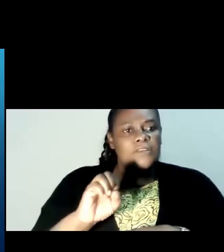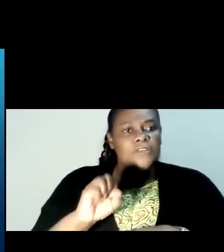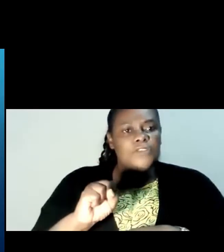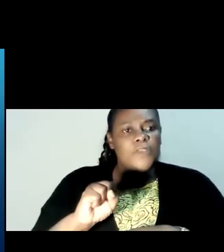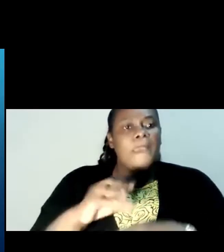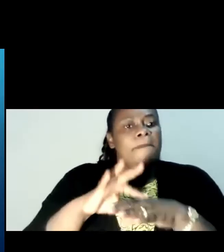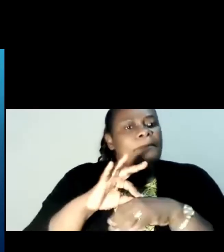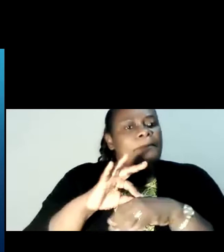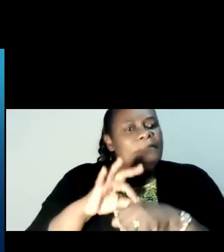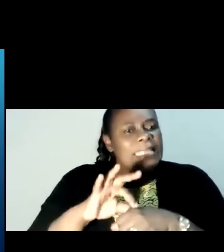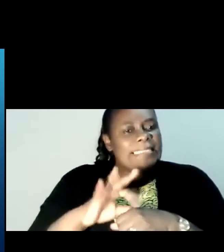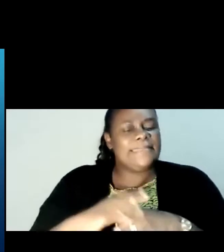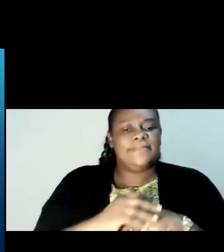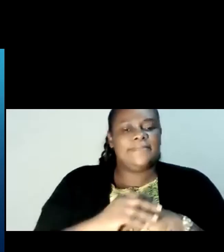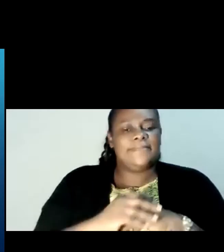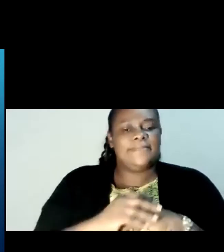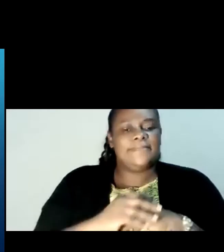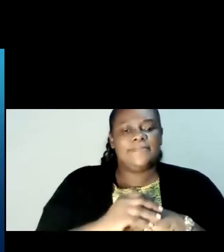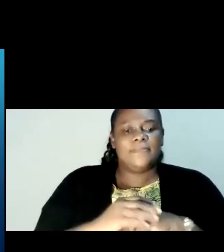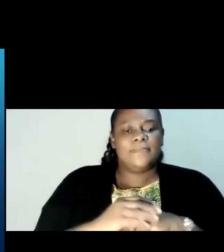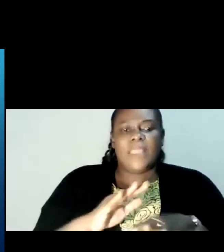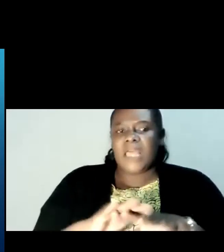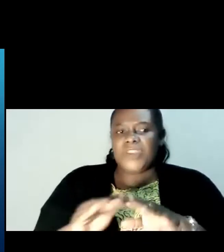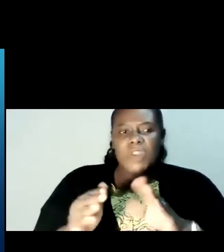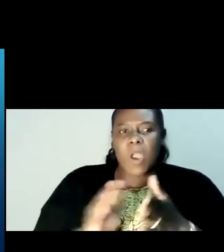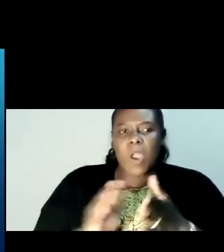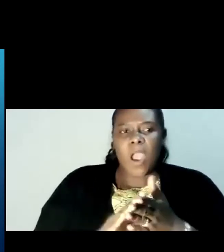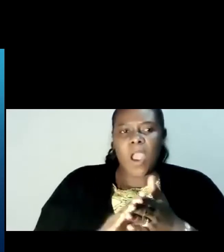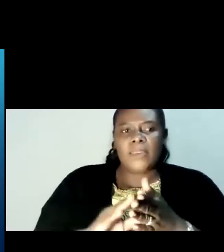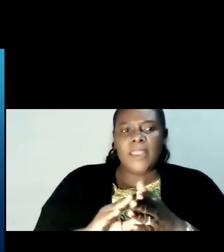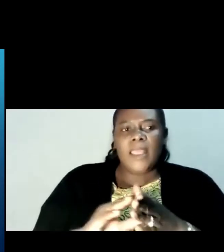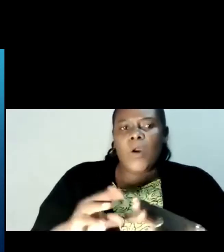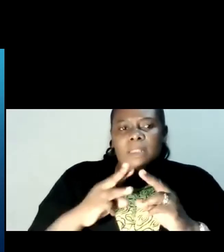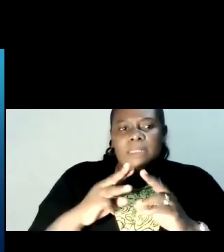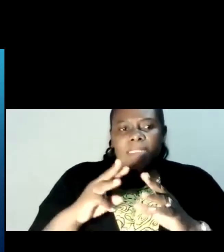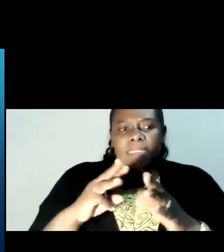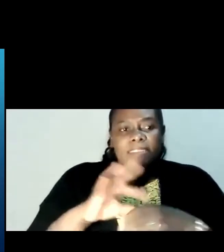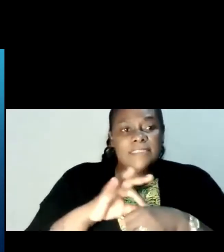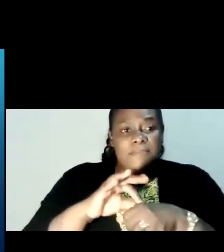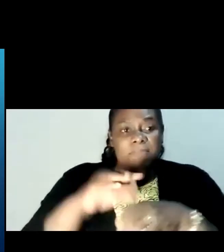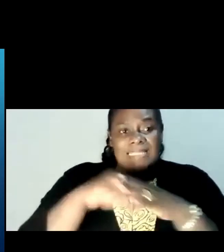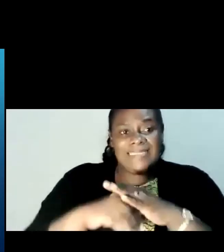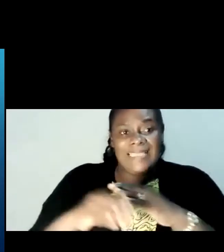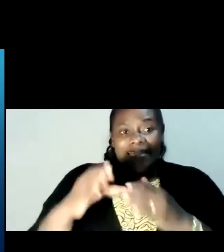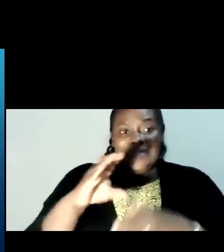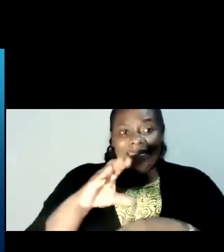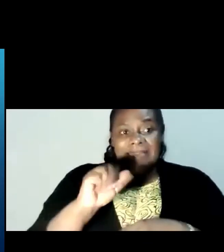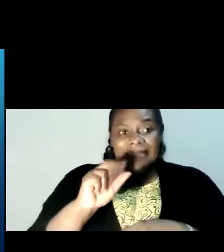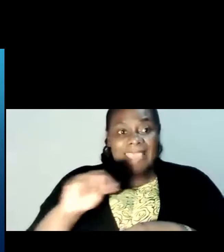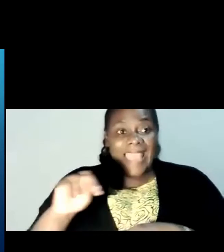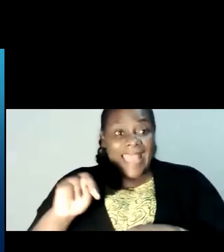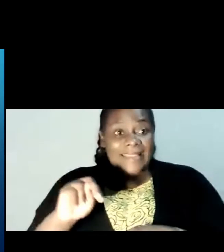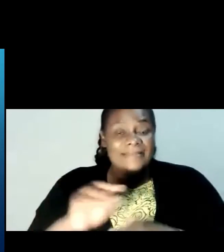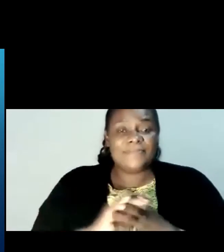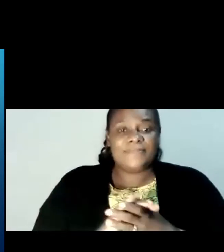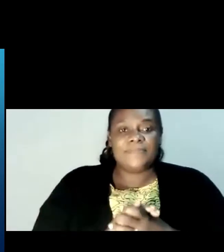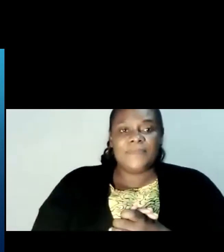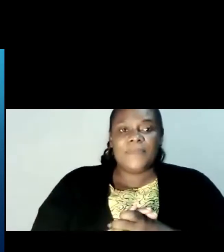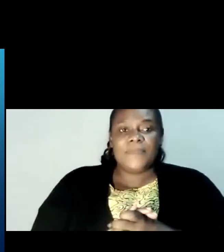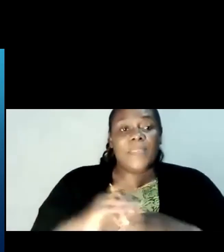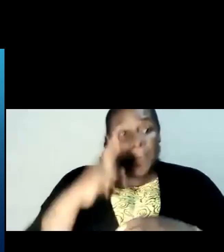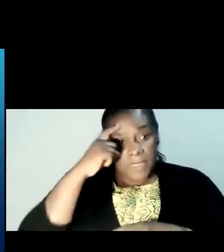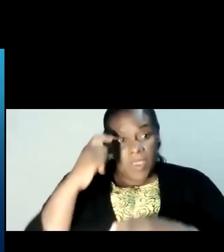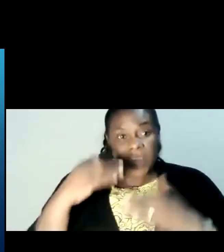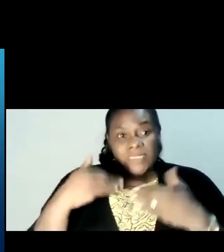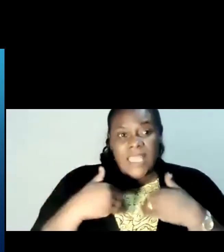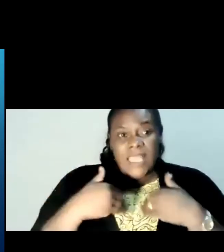these types of preserved meats, because in the long run they might result in things like cancer. They tend to have a lot of salt, which I'm going to talk